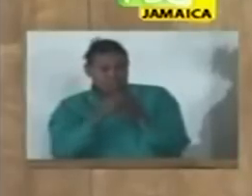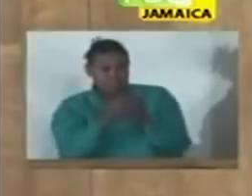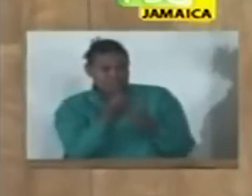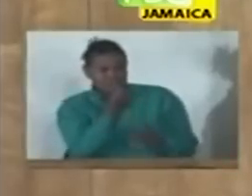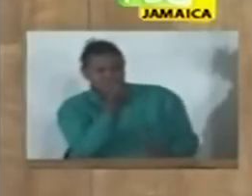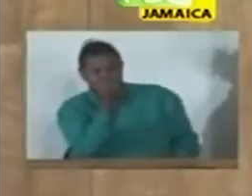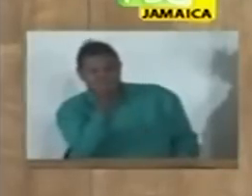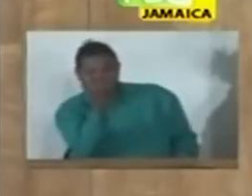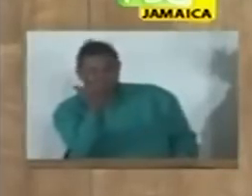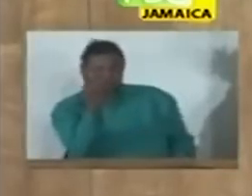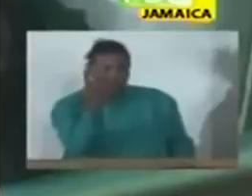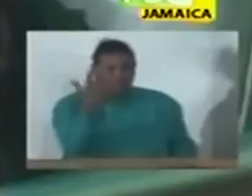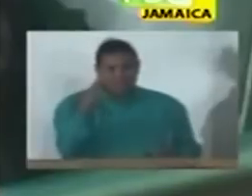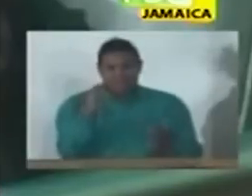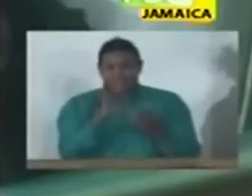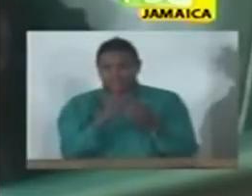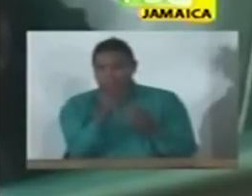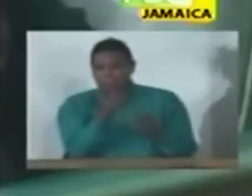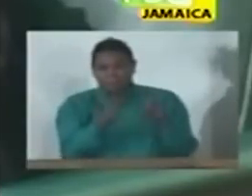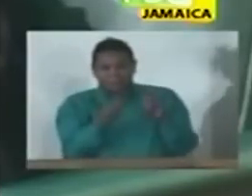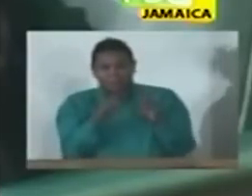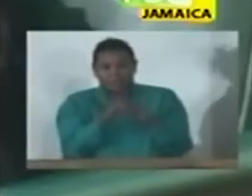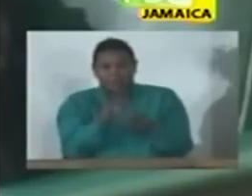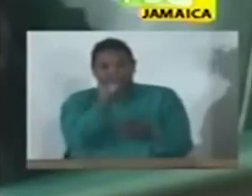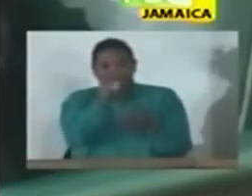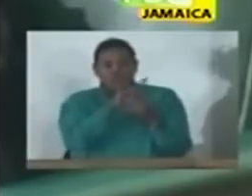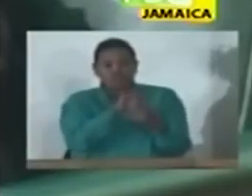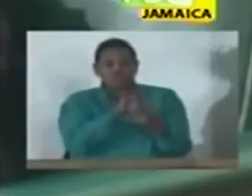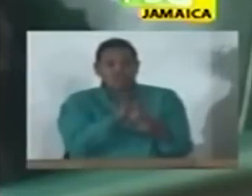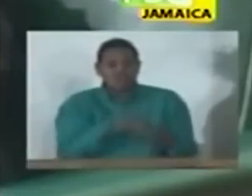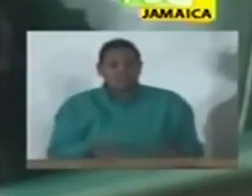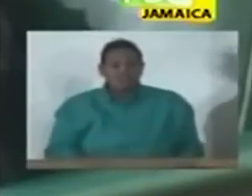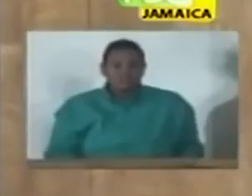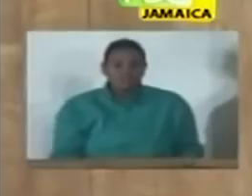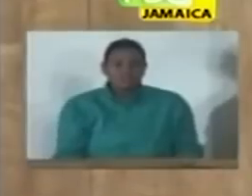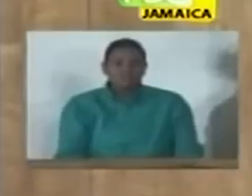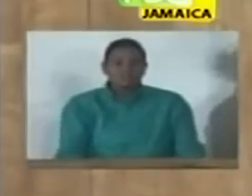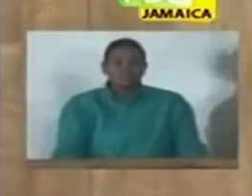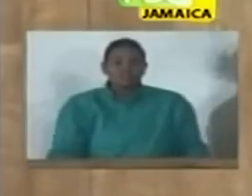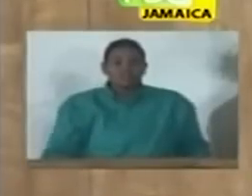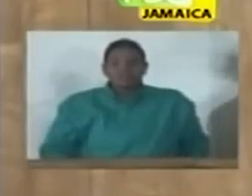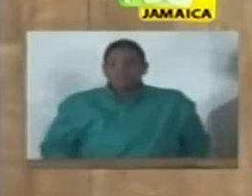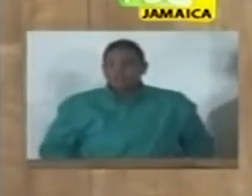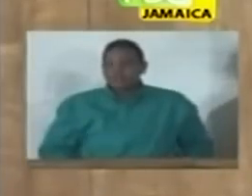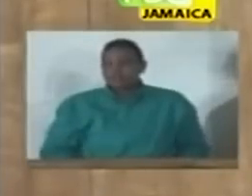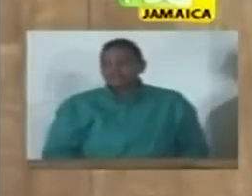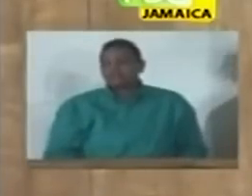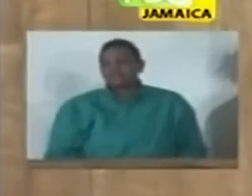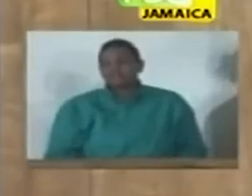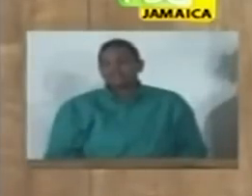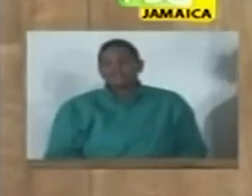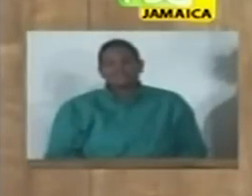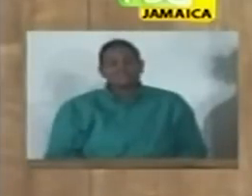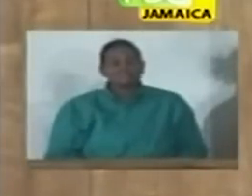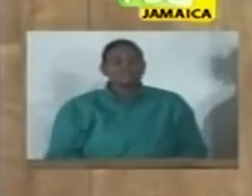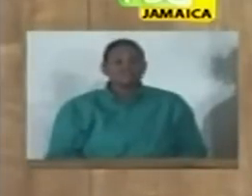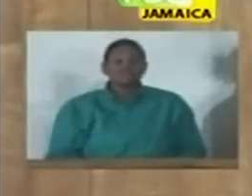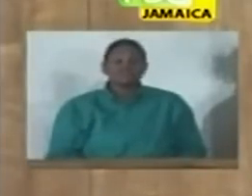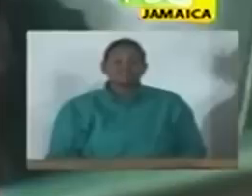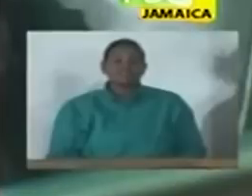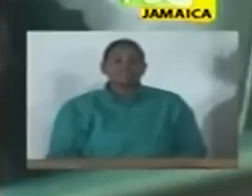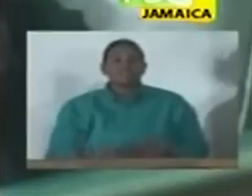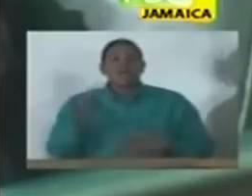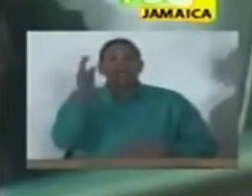up in people. I hear threesomes, but I don't know if that's what is intended here. It could be